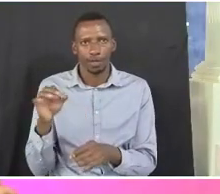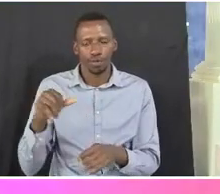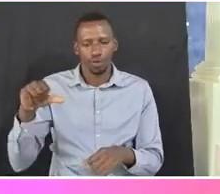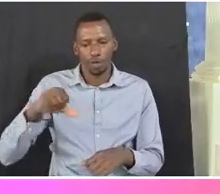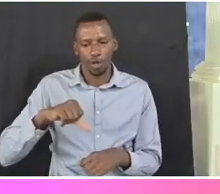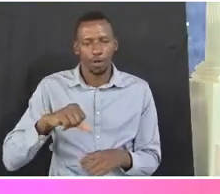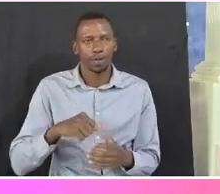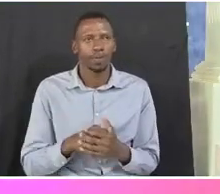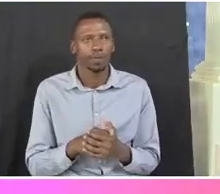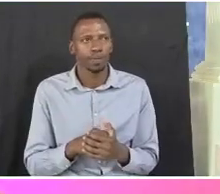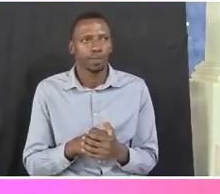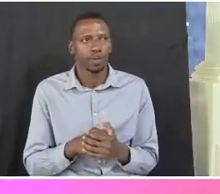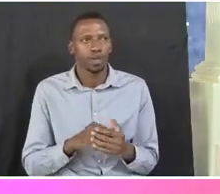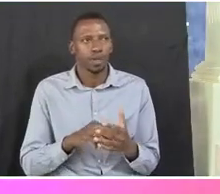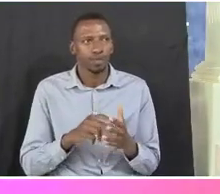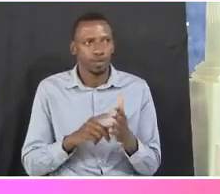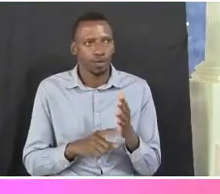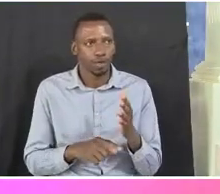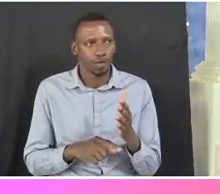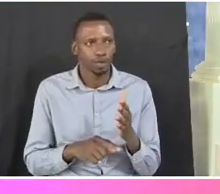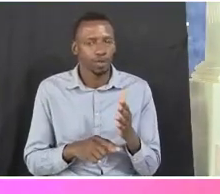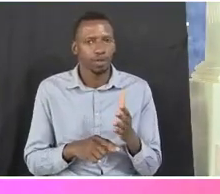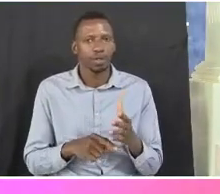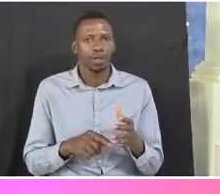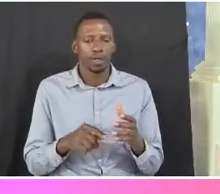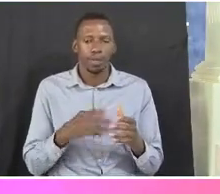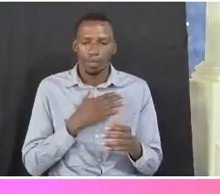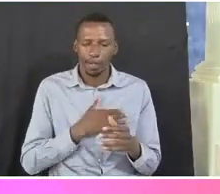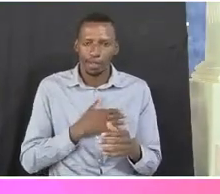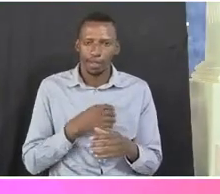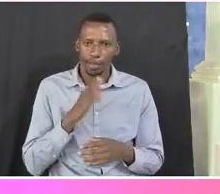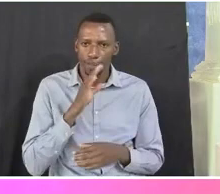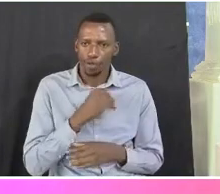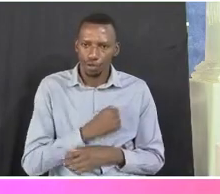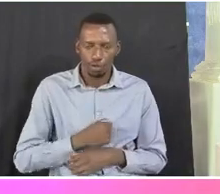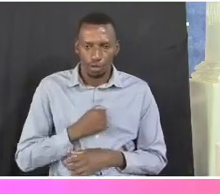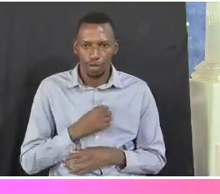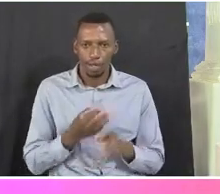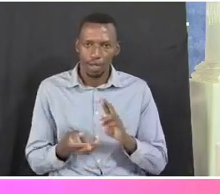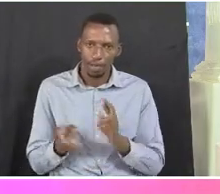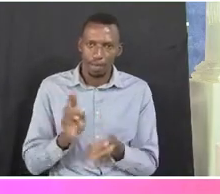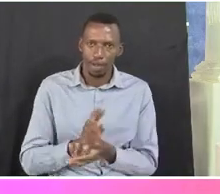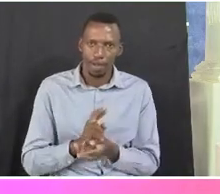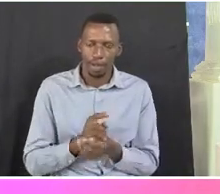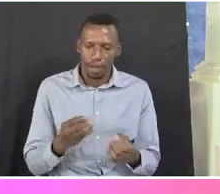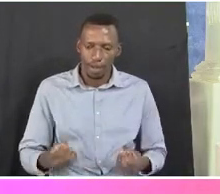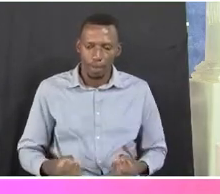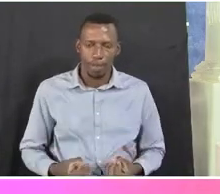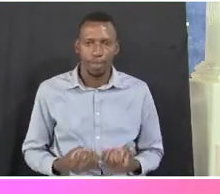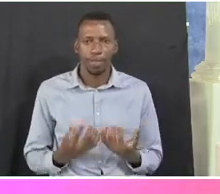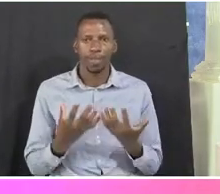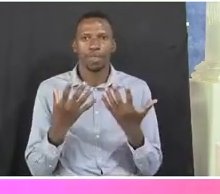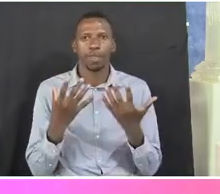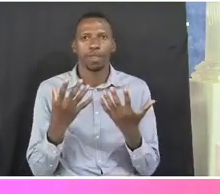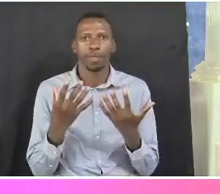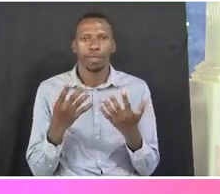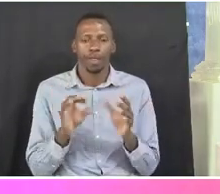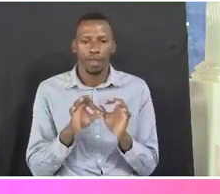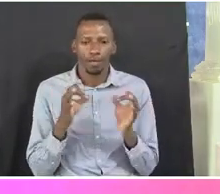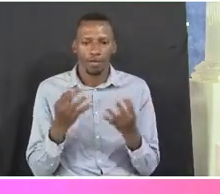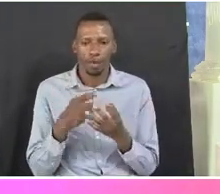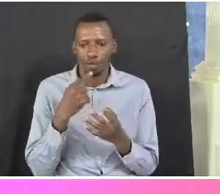clarion call from God down to us today is that, repent, be revived. Families who form my last